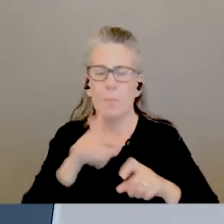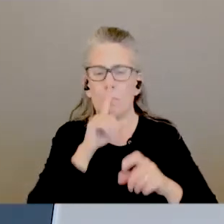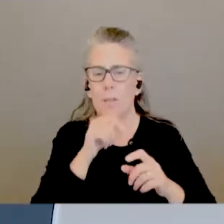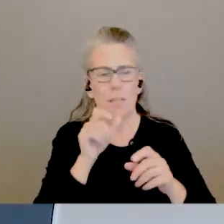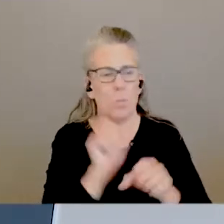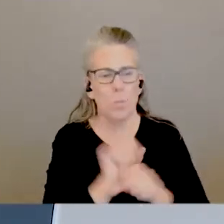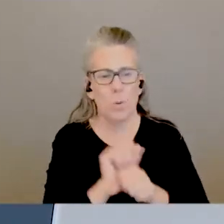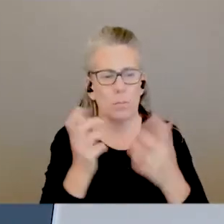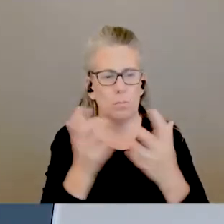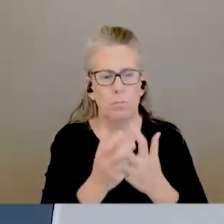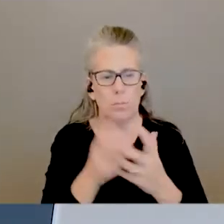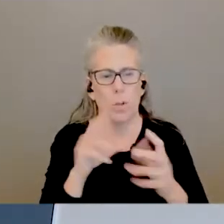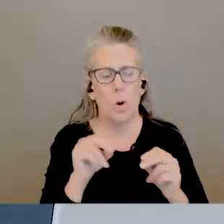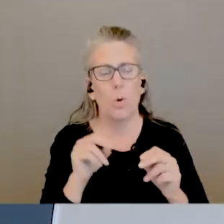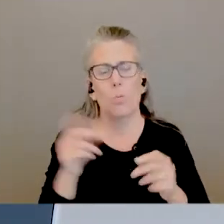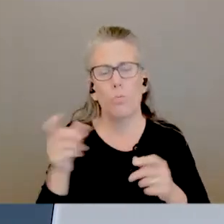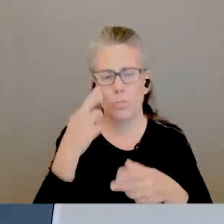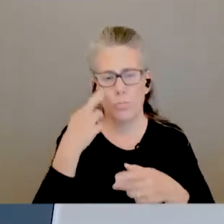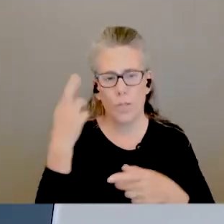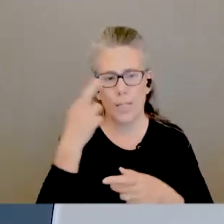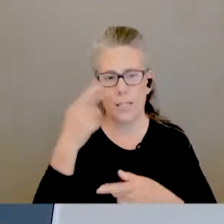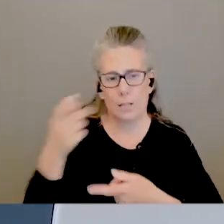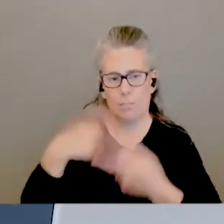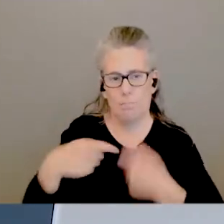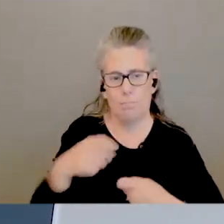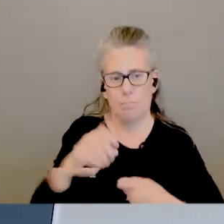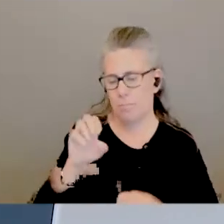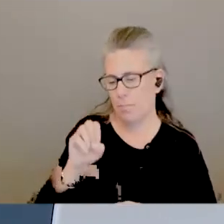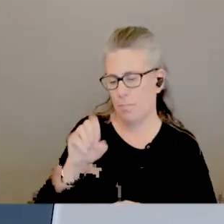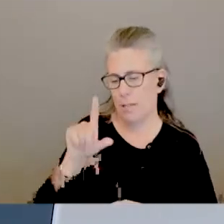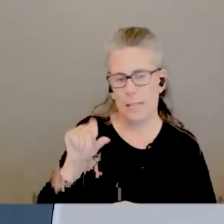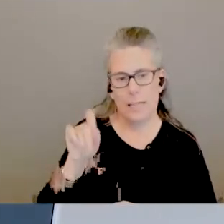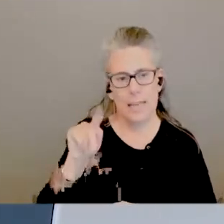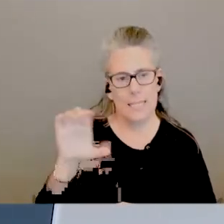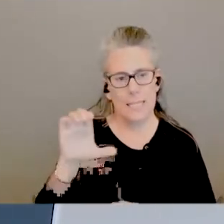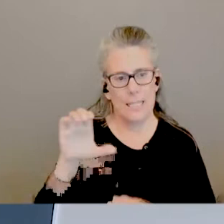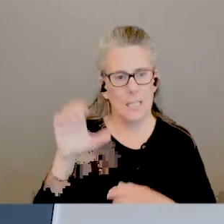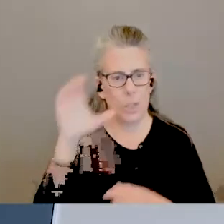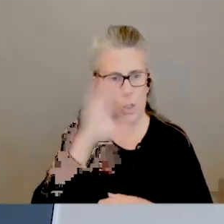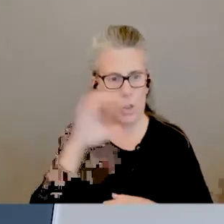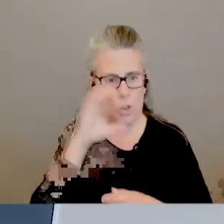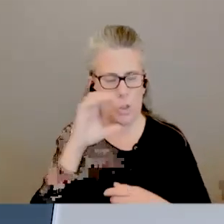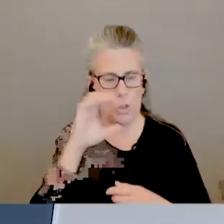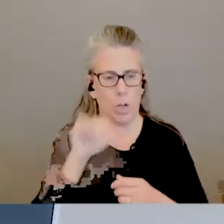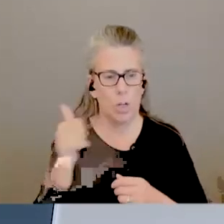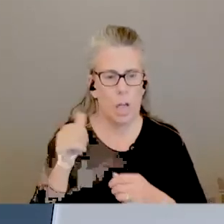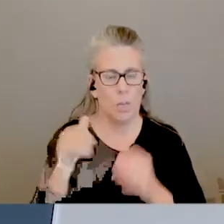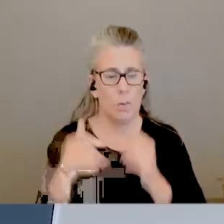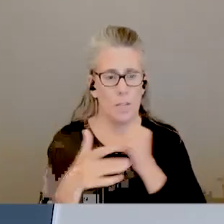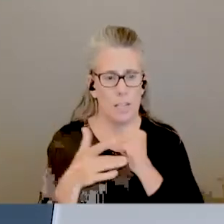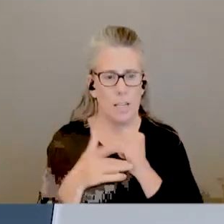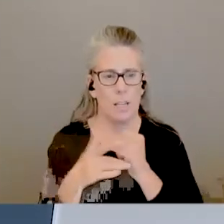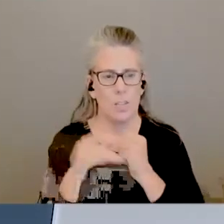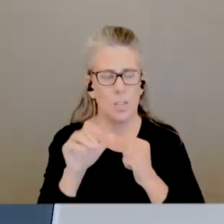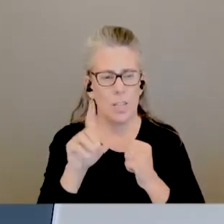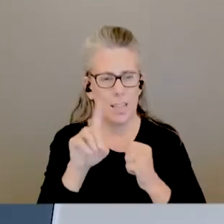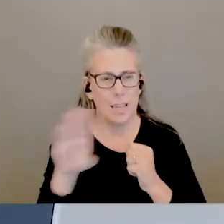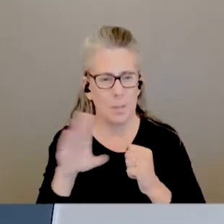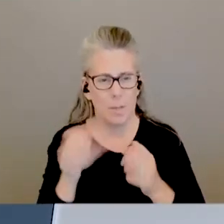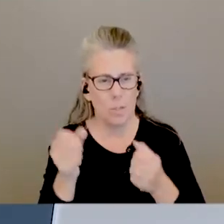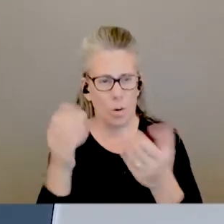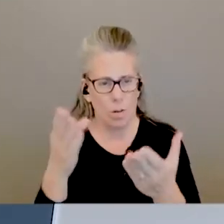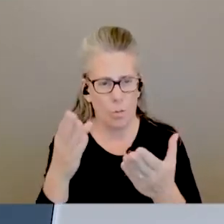use Elasticsearch or OpenSearch, another sort of search index technology that AWS has, to meet those sets of use